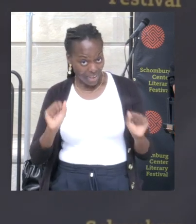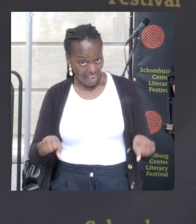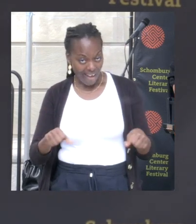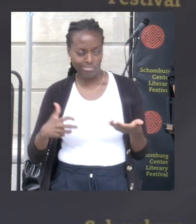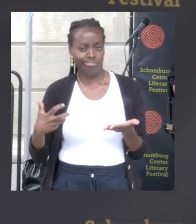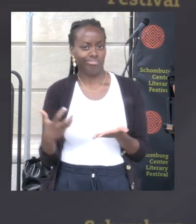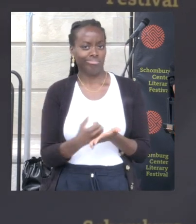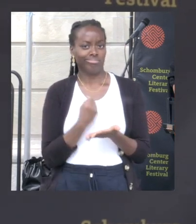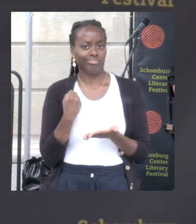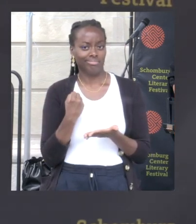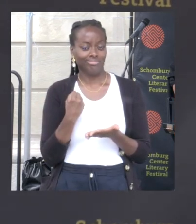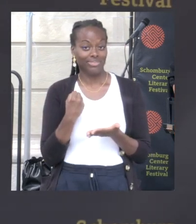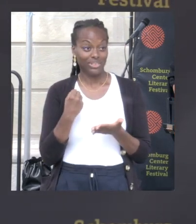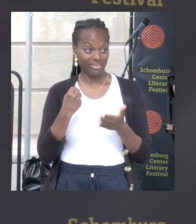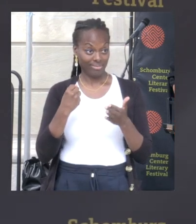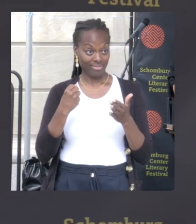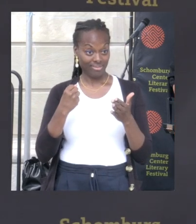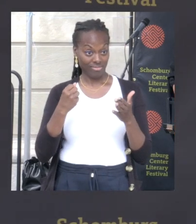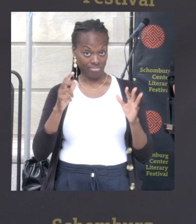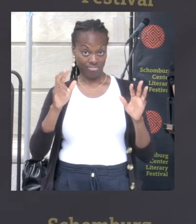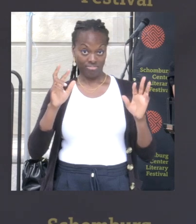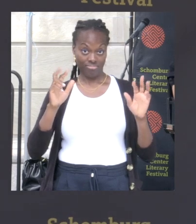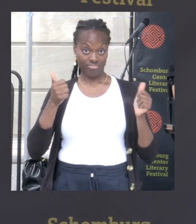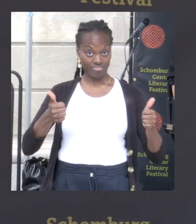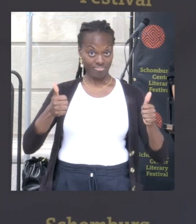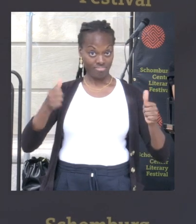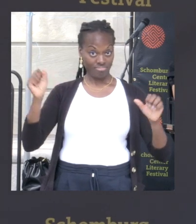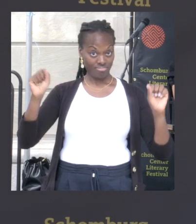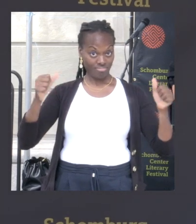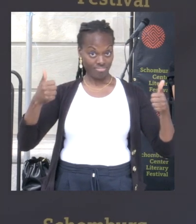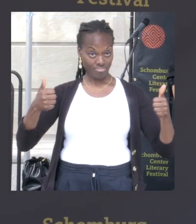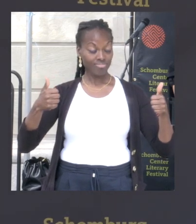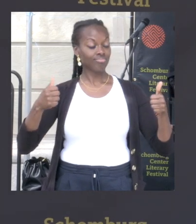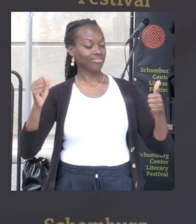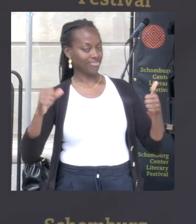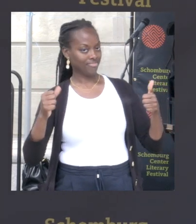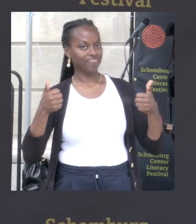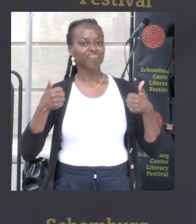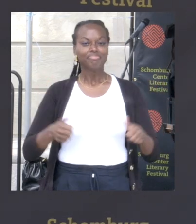Okay, right on. Ryan is here.